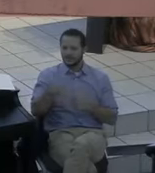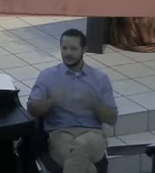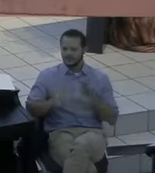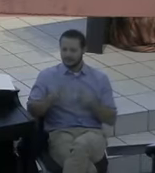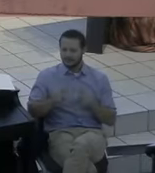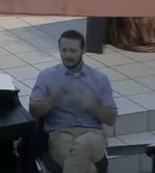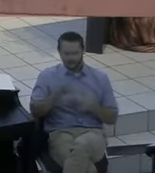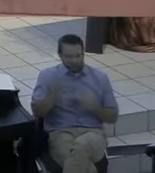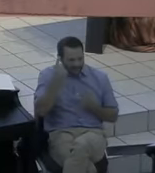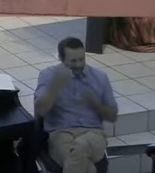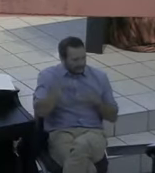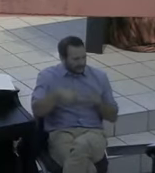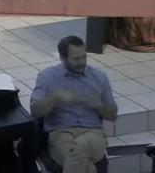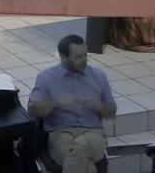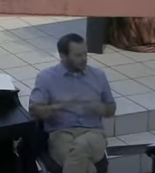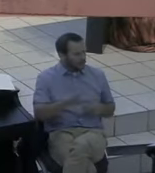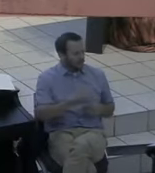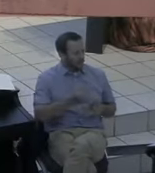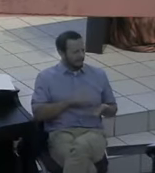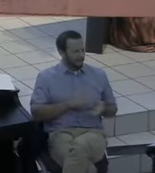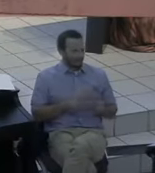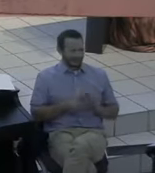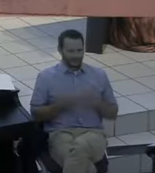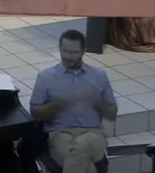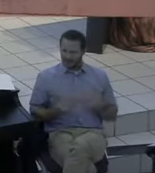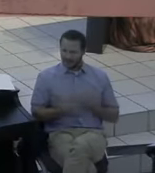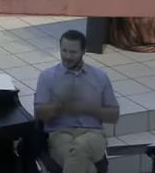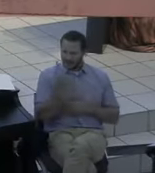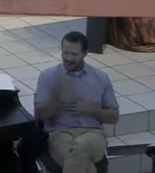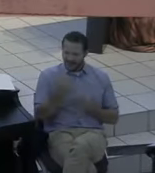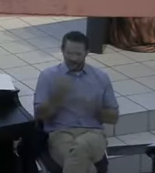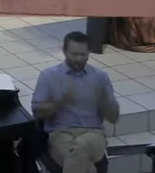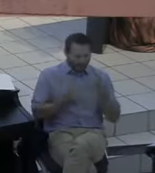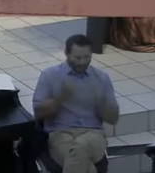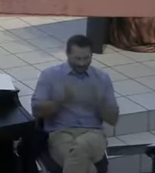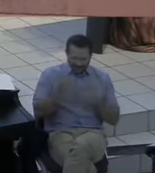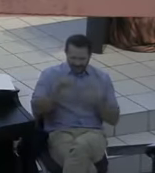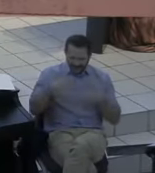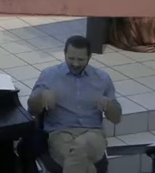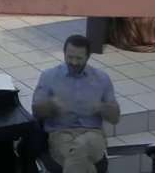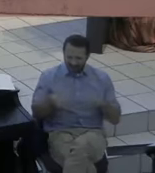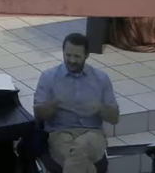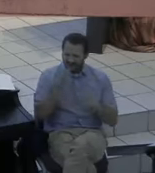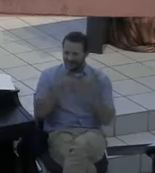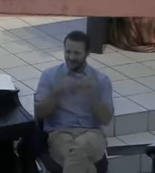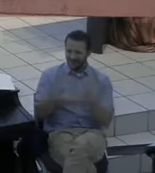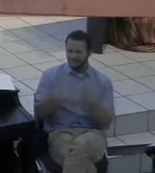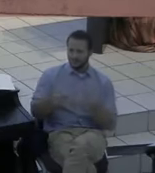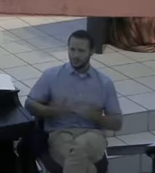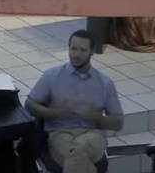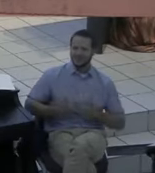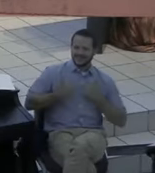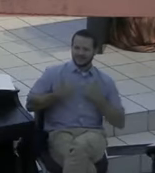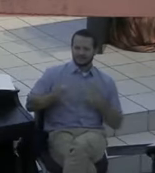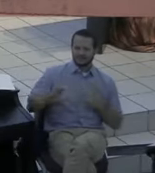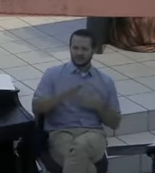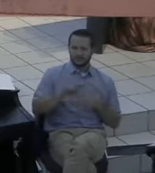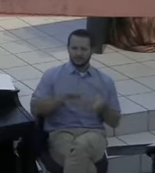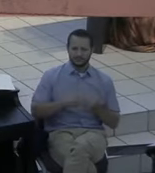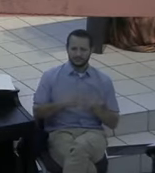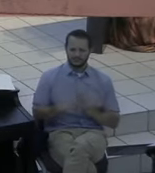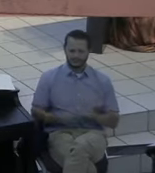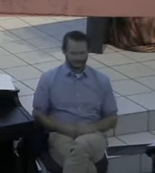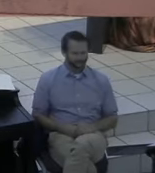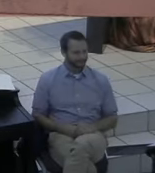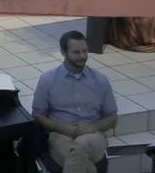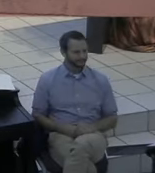of your purpose today and what wise actions will help you live your purpose.